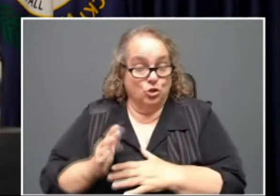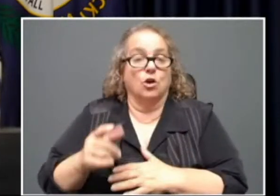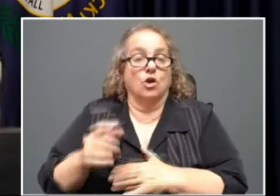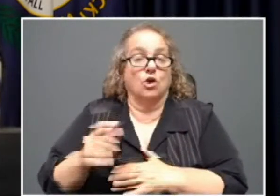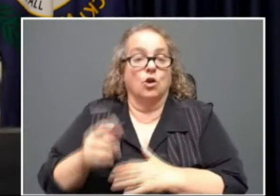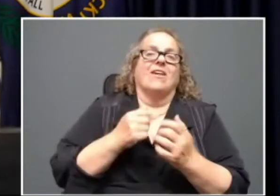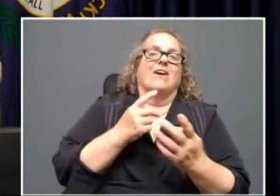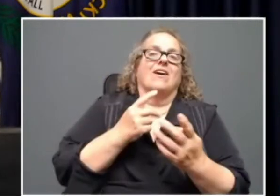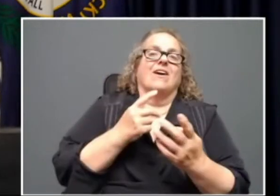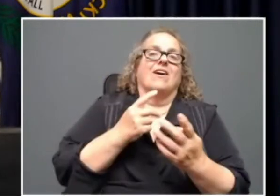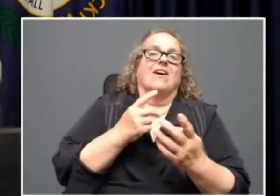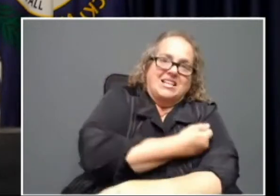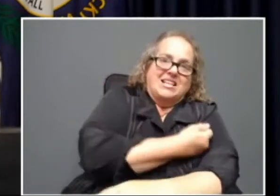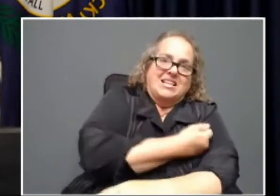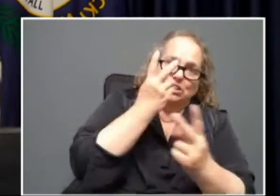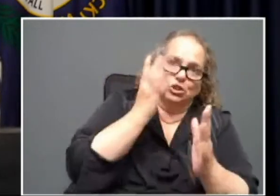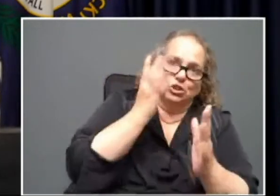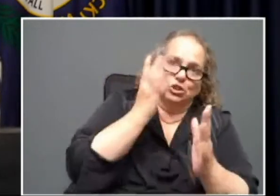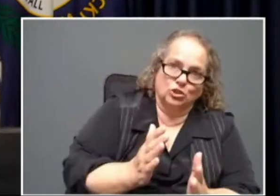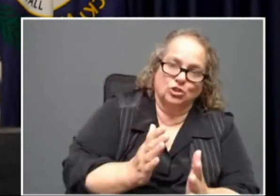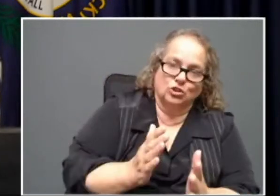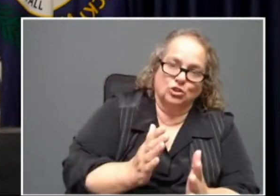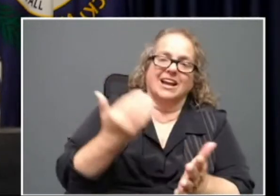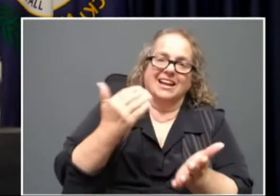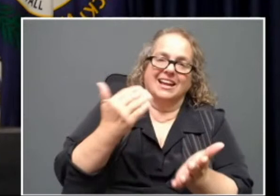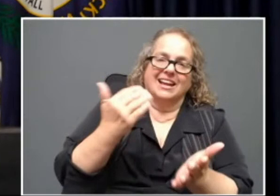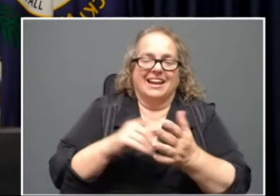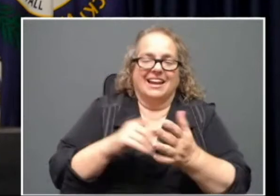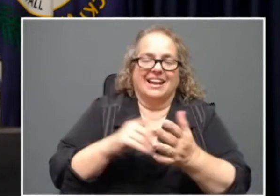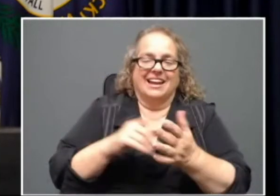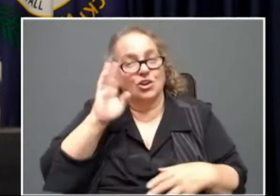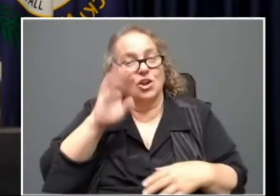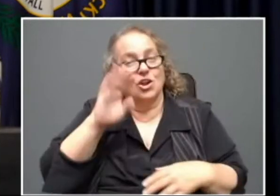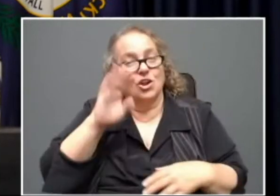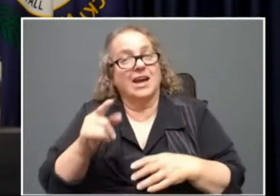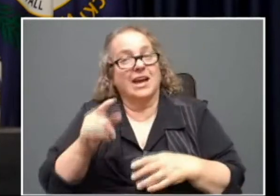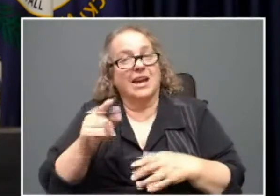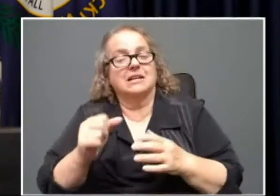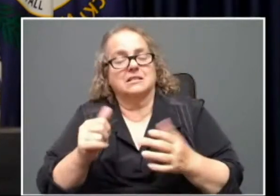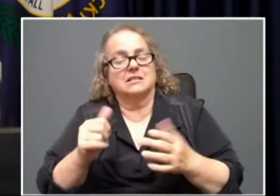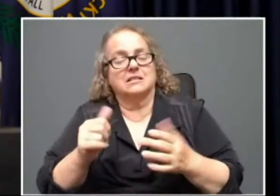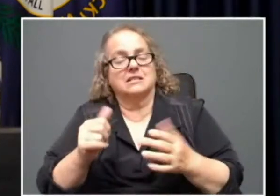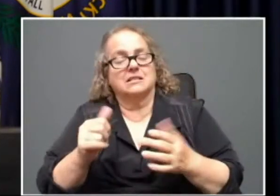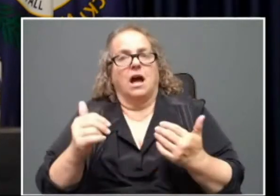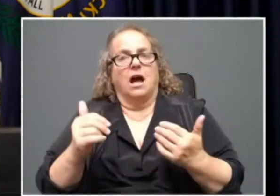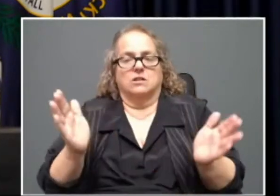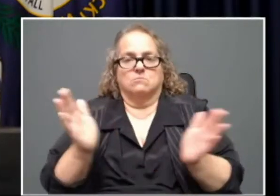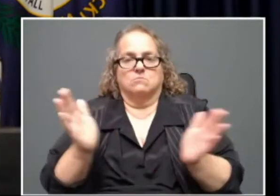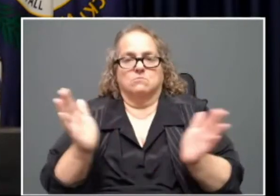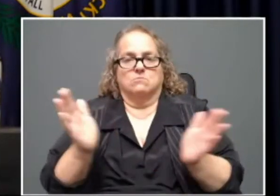visitors. Again, this is a congregate care setting where we have seen this virus spread rapidly through it, and we want to make